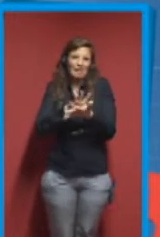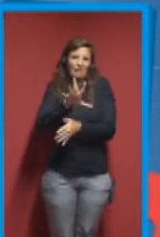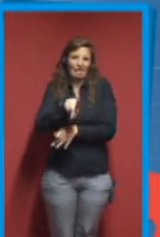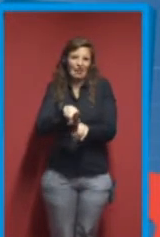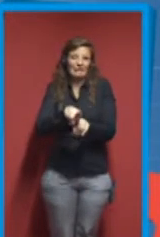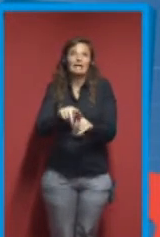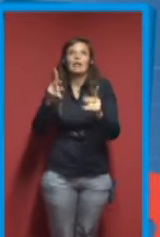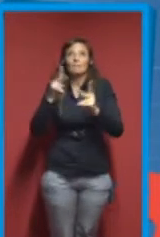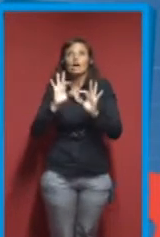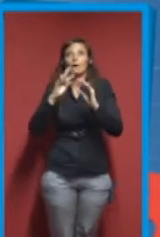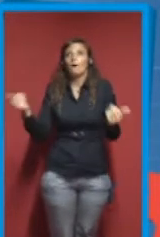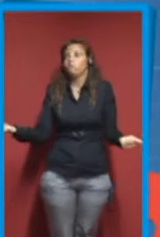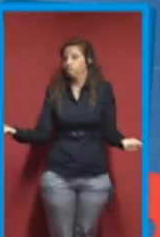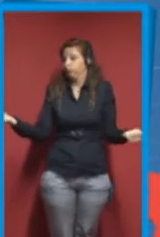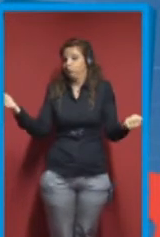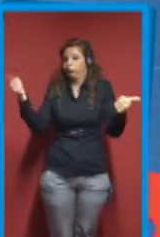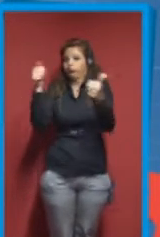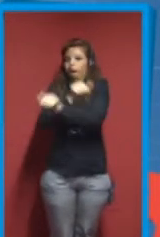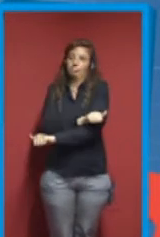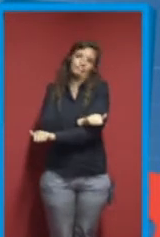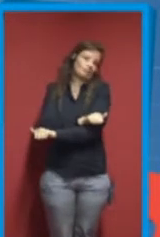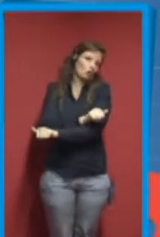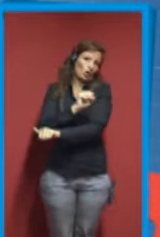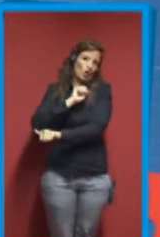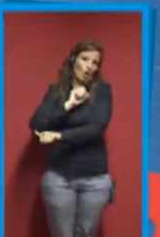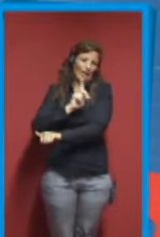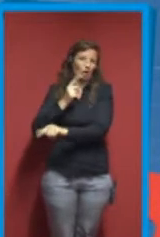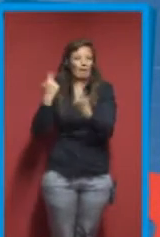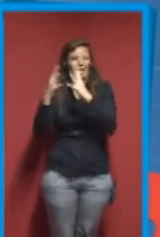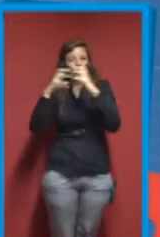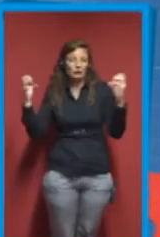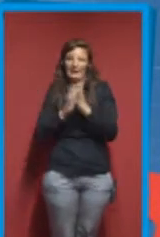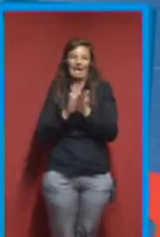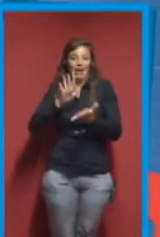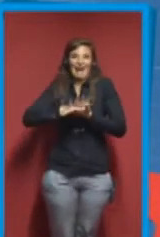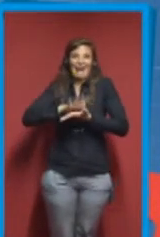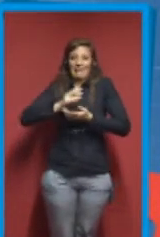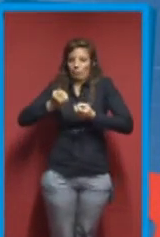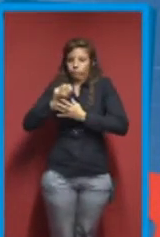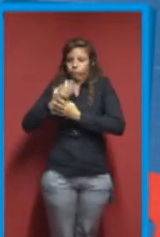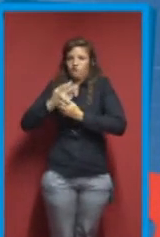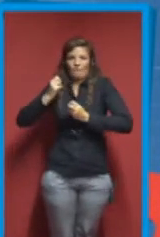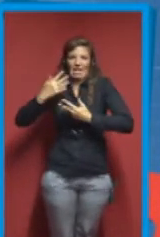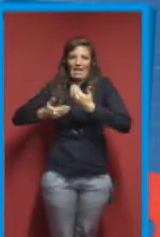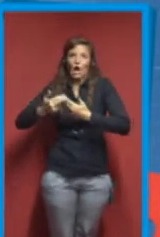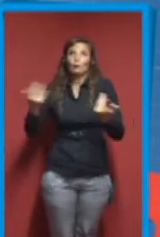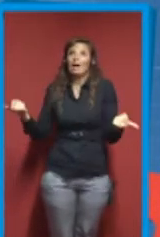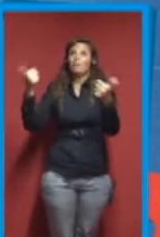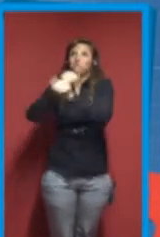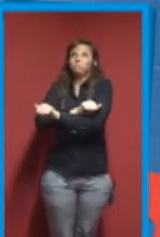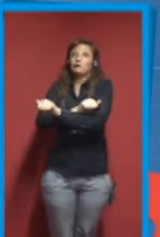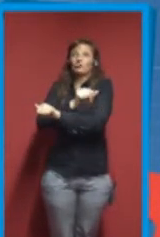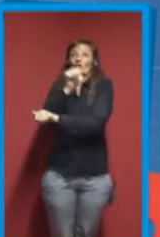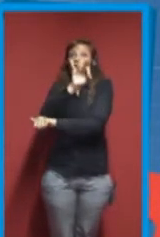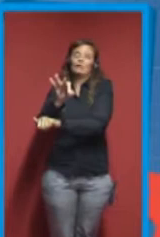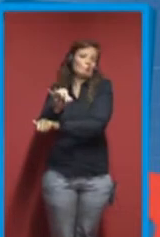injection molding, which is fast and cheap. But it opens up a whole world of something new that people can do together and create